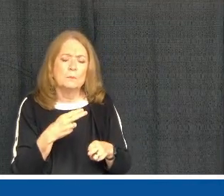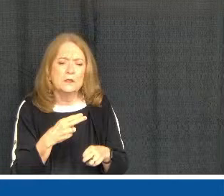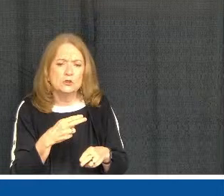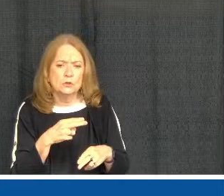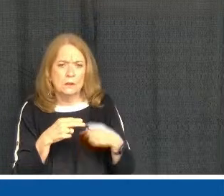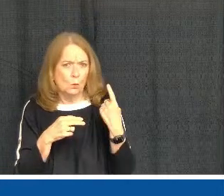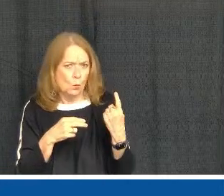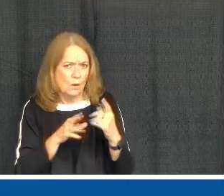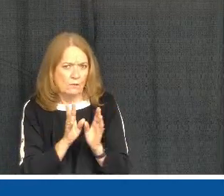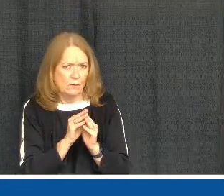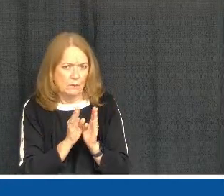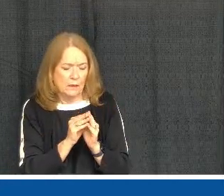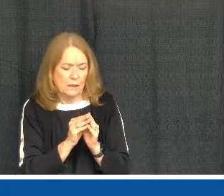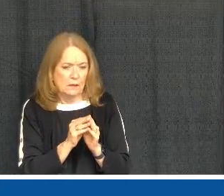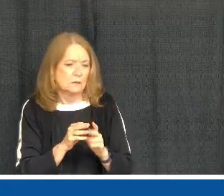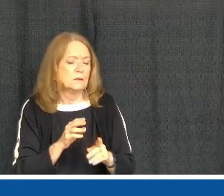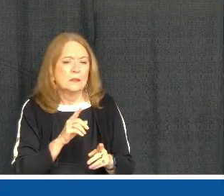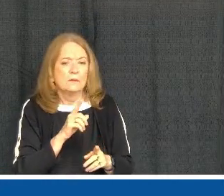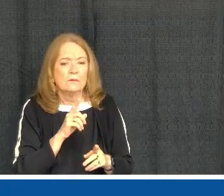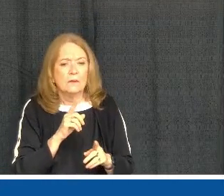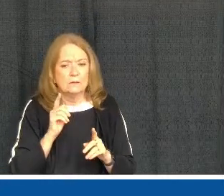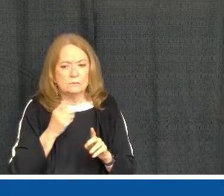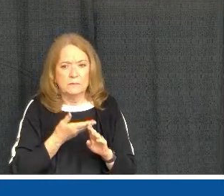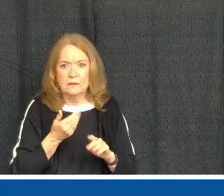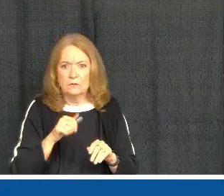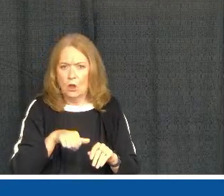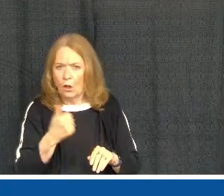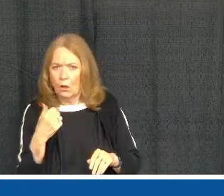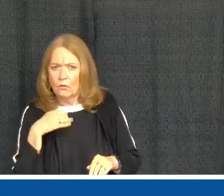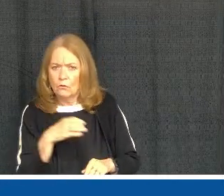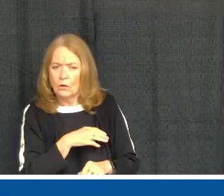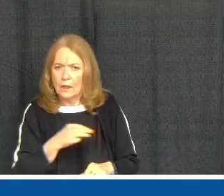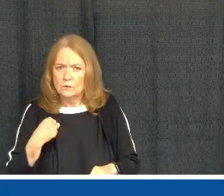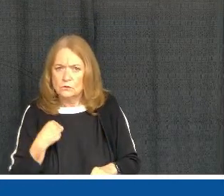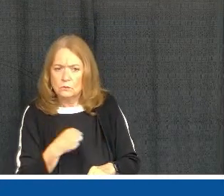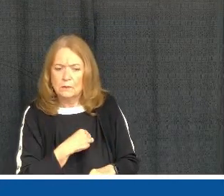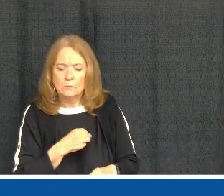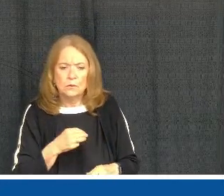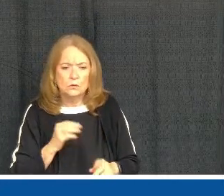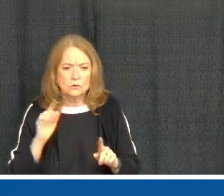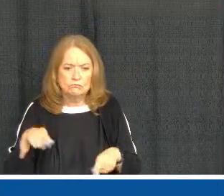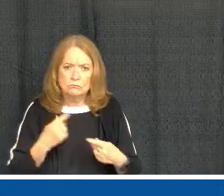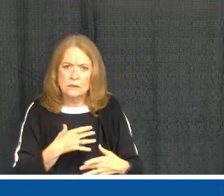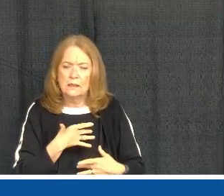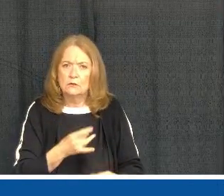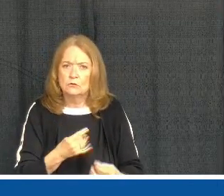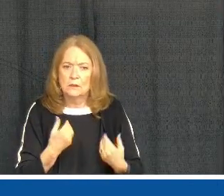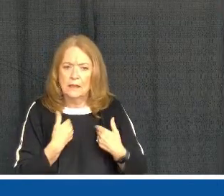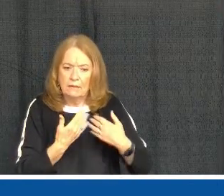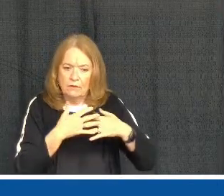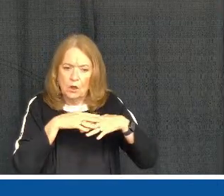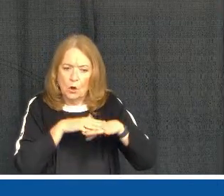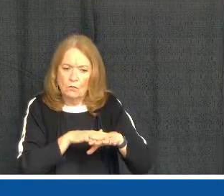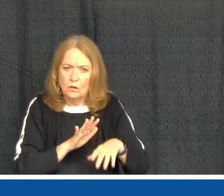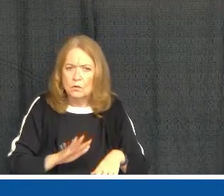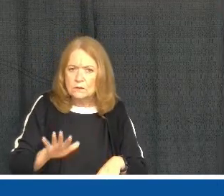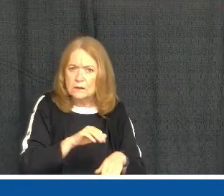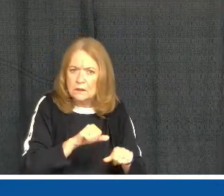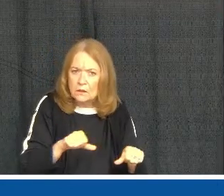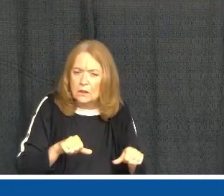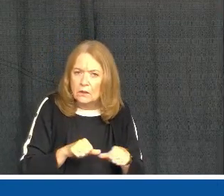of the meetings that there have been other council members that have been interested in having overlays in their areas as